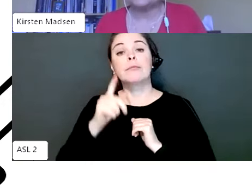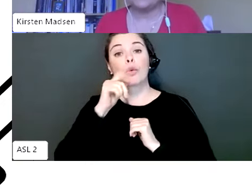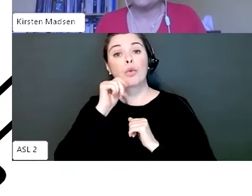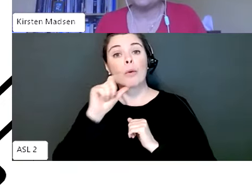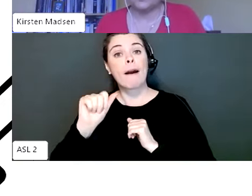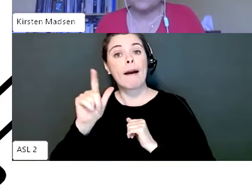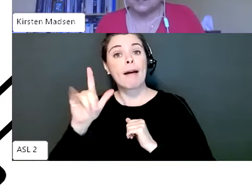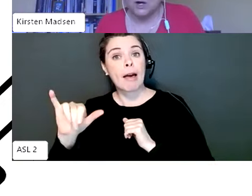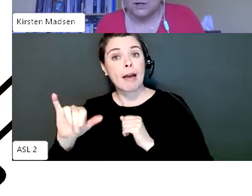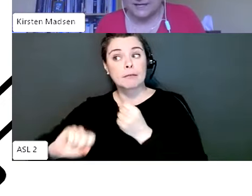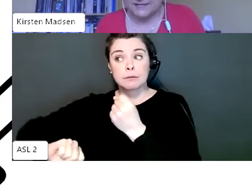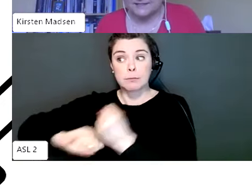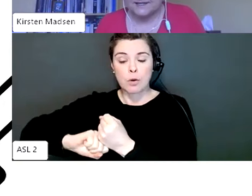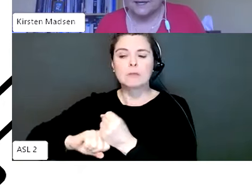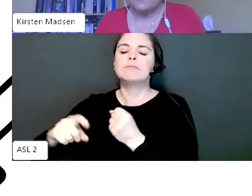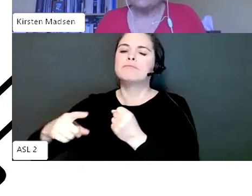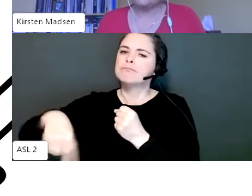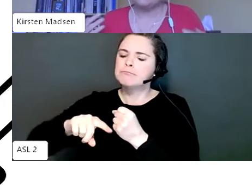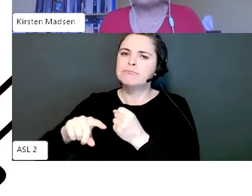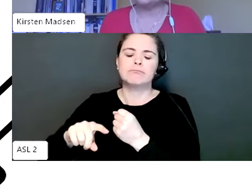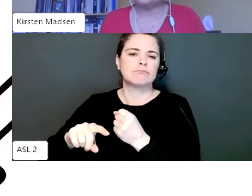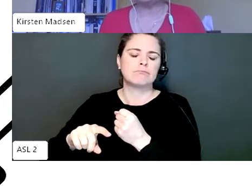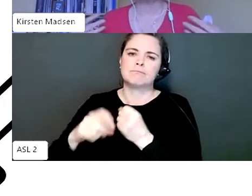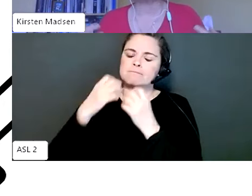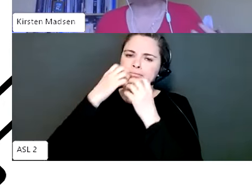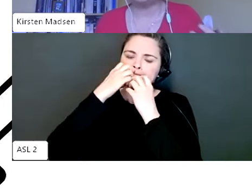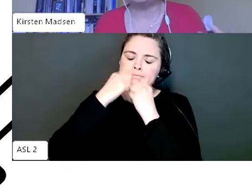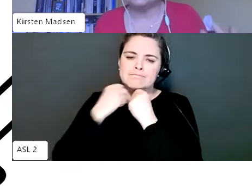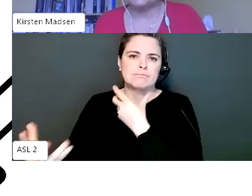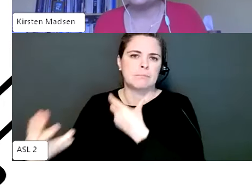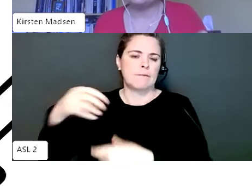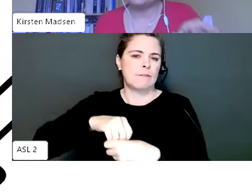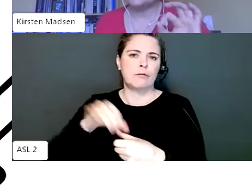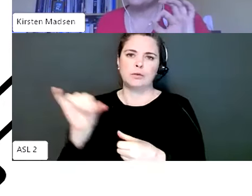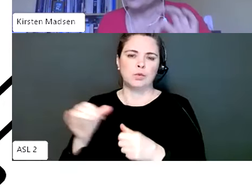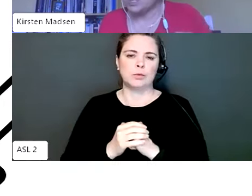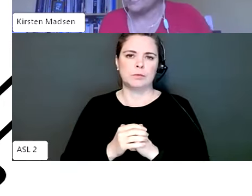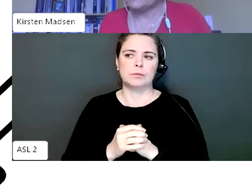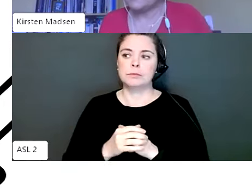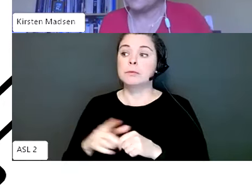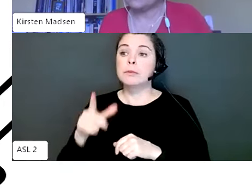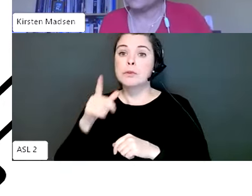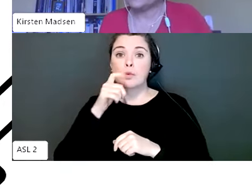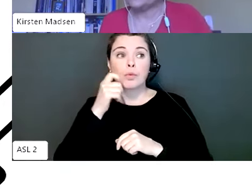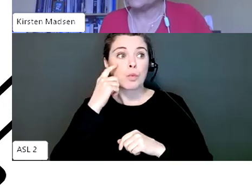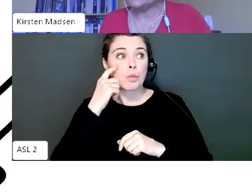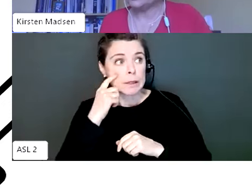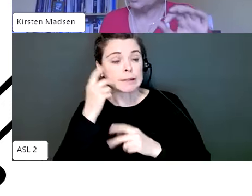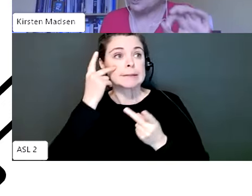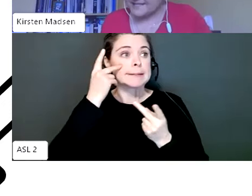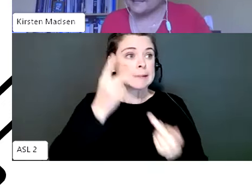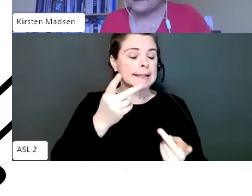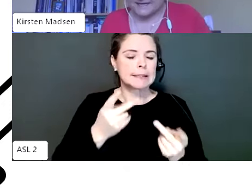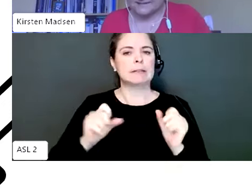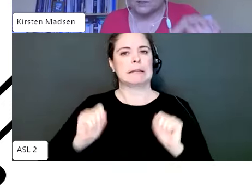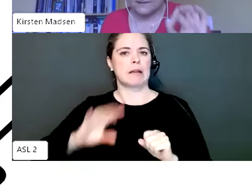the people who are the target. They also can speak out against it, because by not speaking out against it, you're